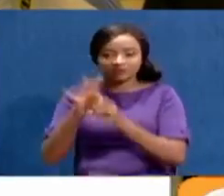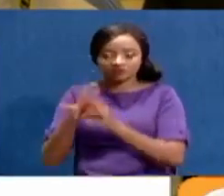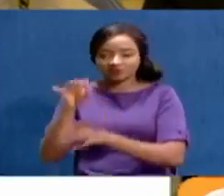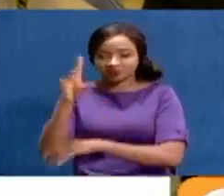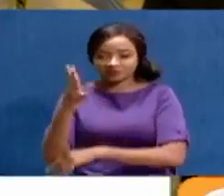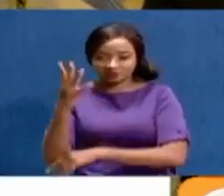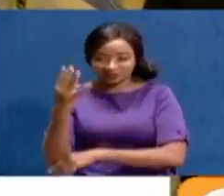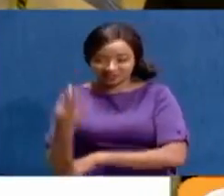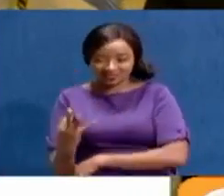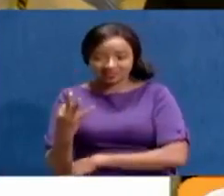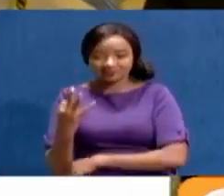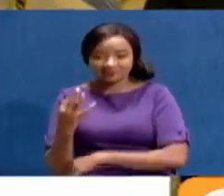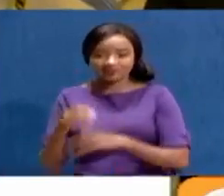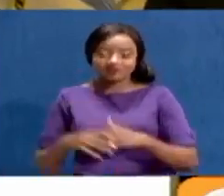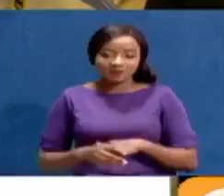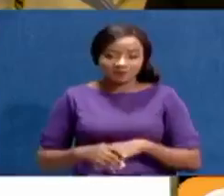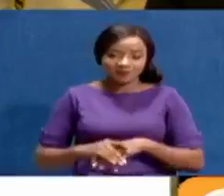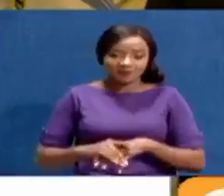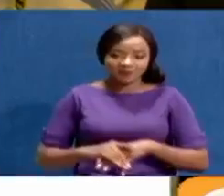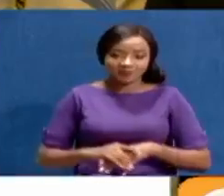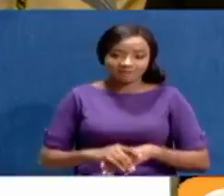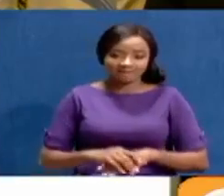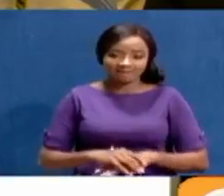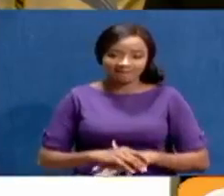just 1 more than Violet Momanyi.